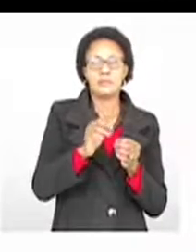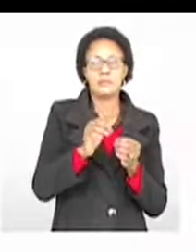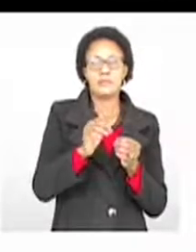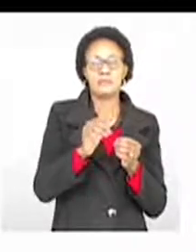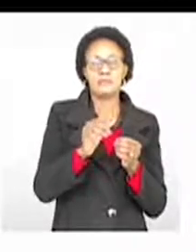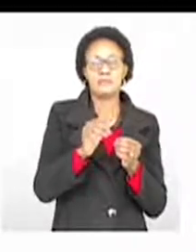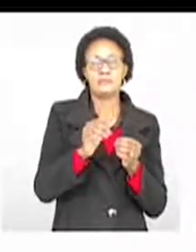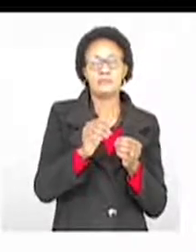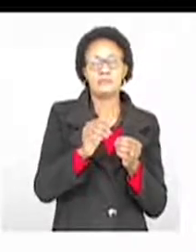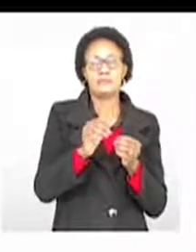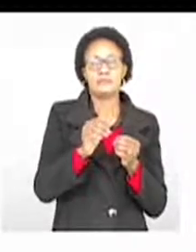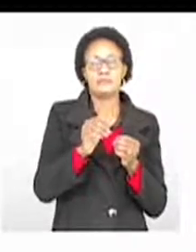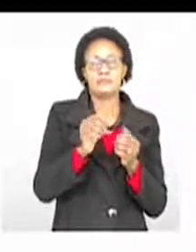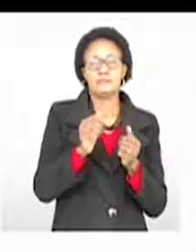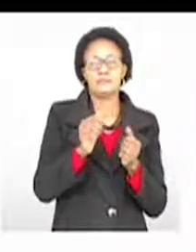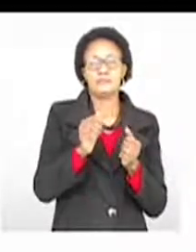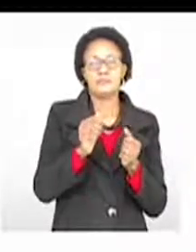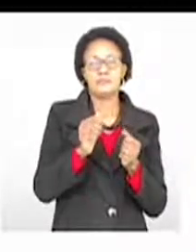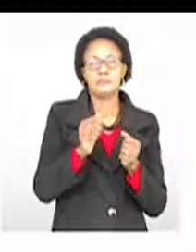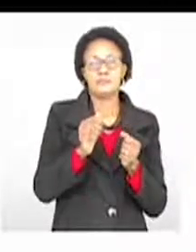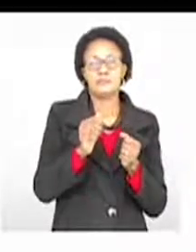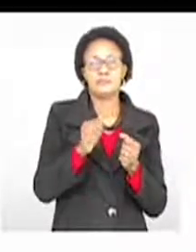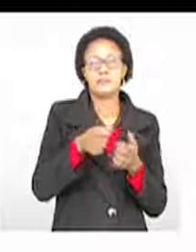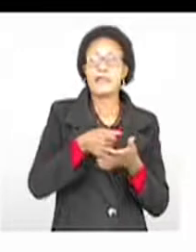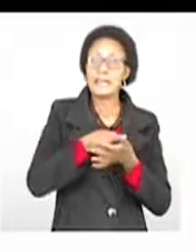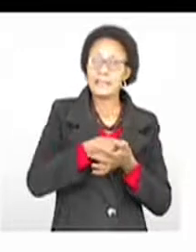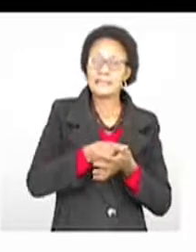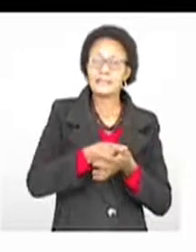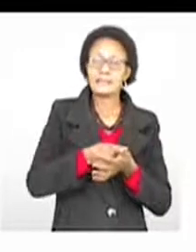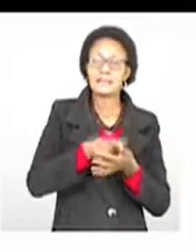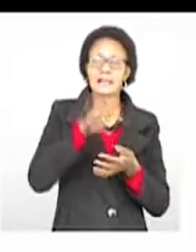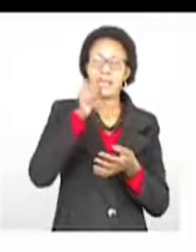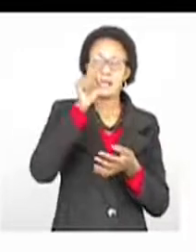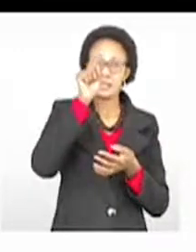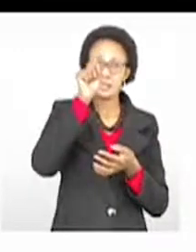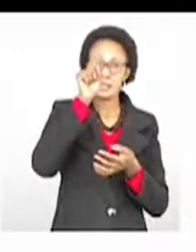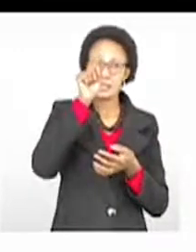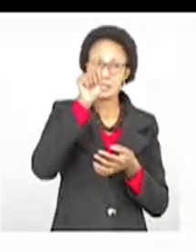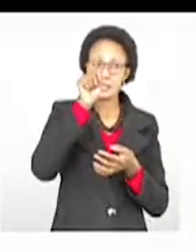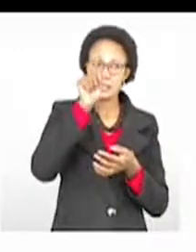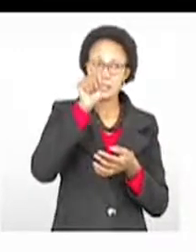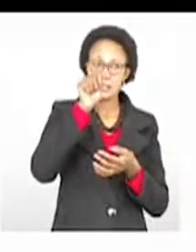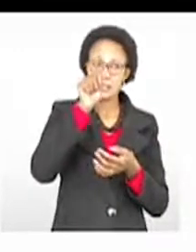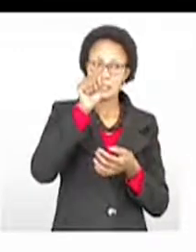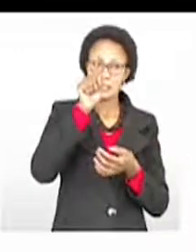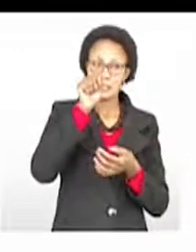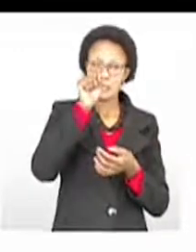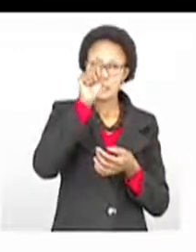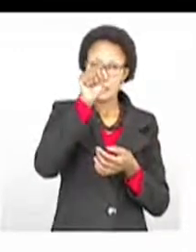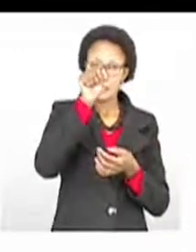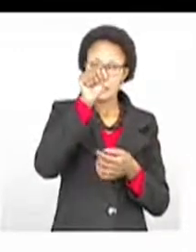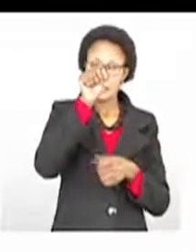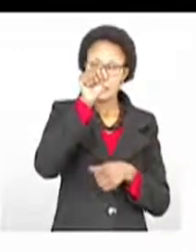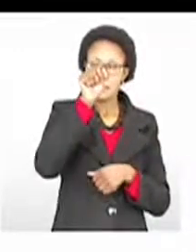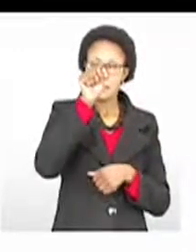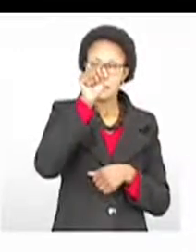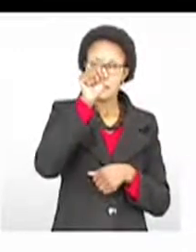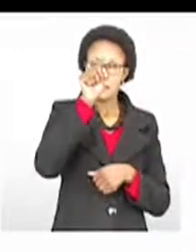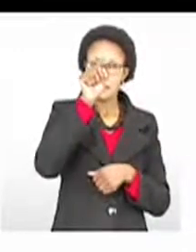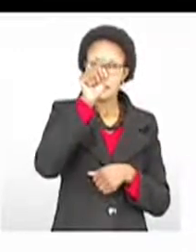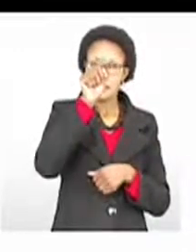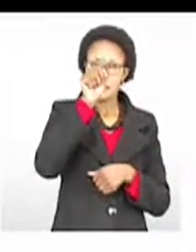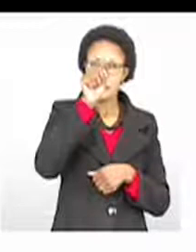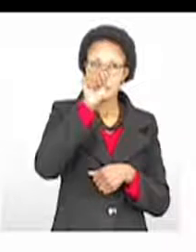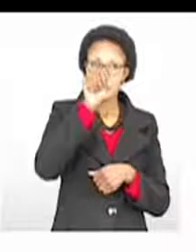alone. So, let us try and trace together. I want you to put your finger there. Well done, and let's